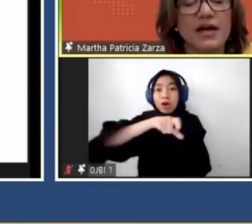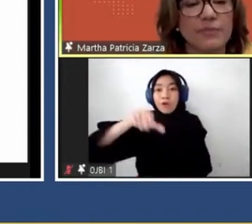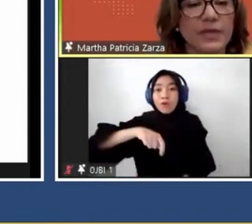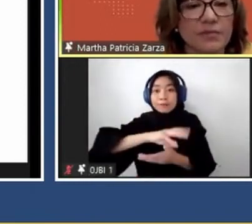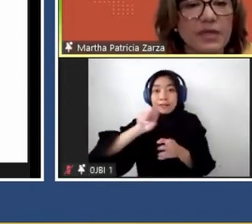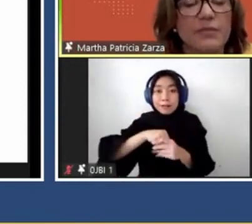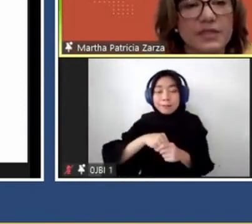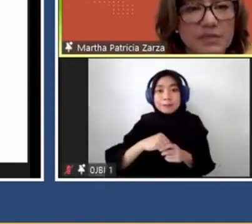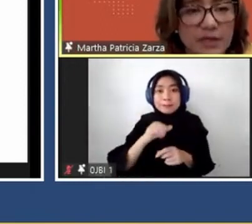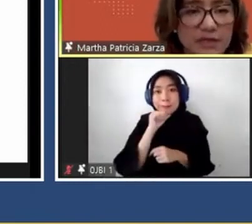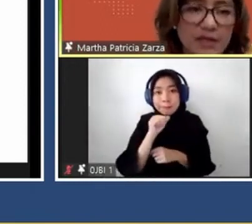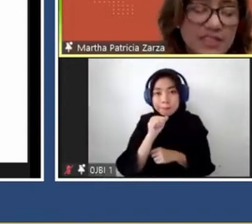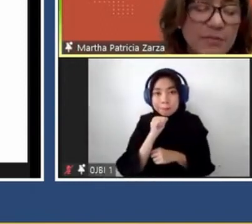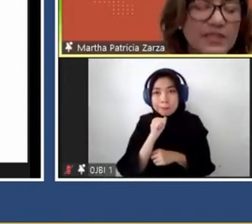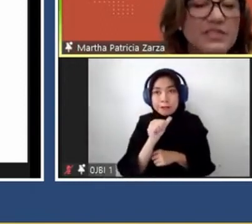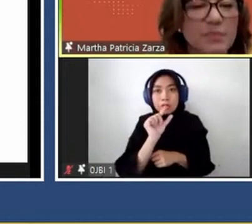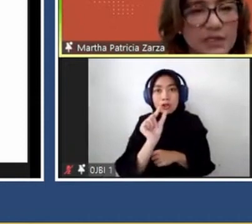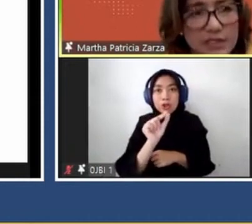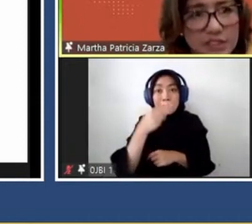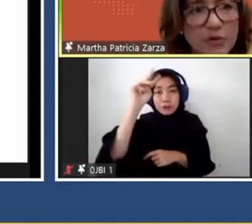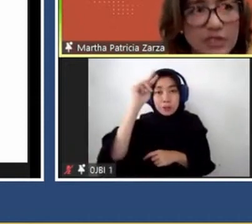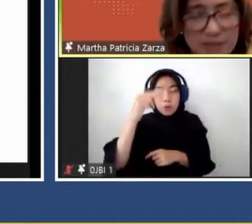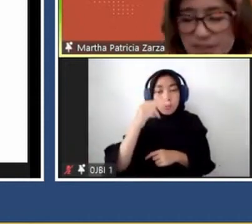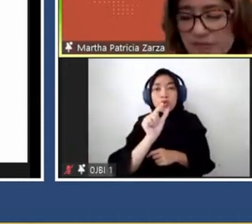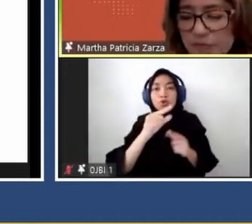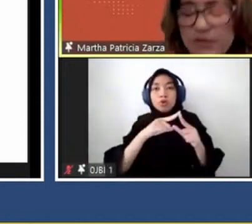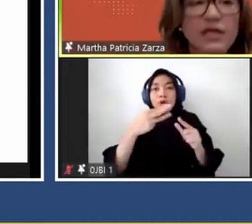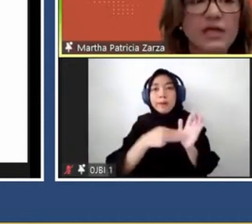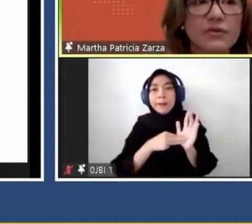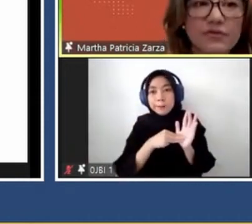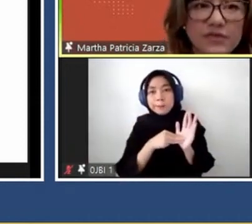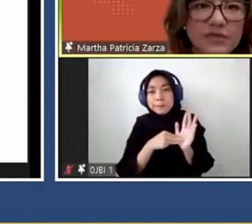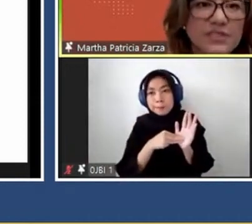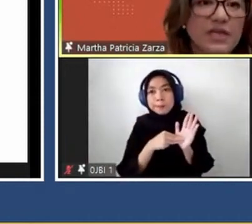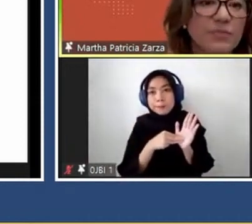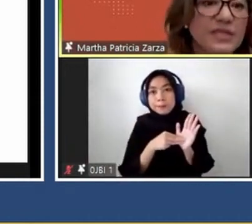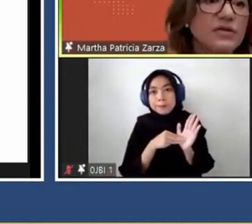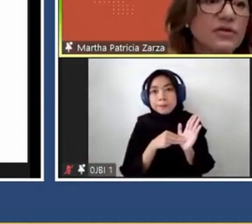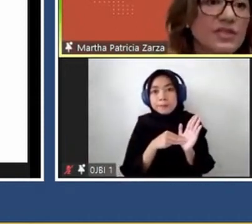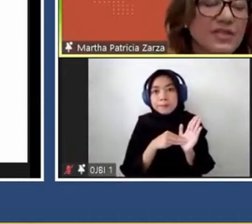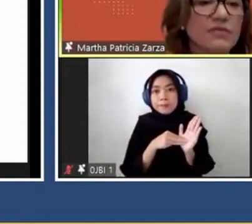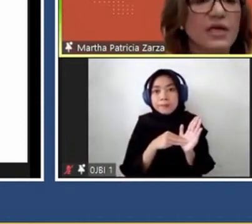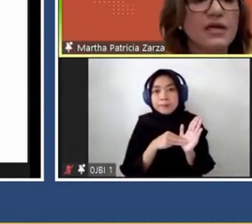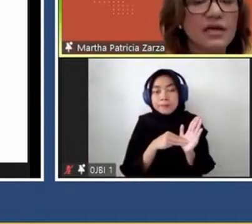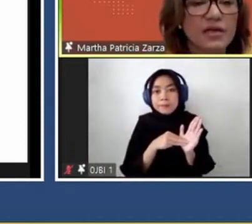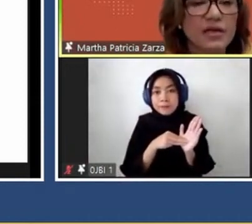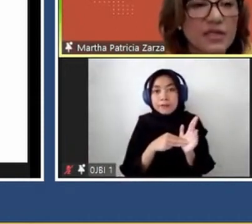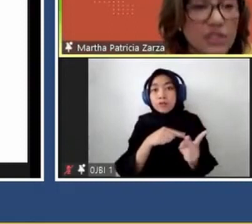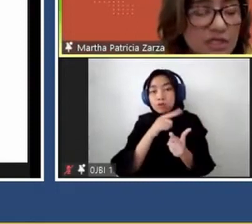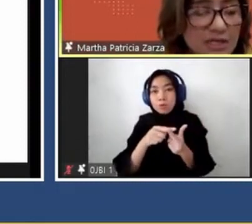that have been participated, are still participating in this project. This is from the University of the State of Mexico. These are